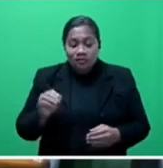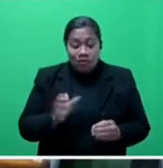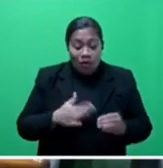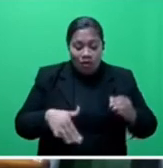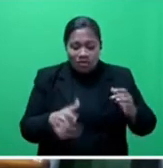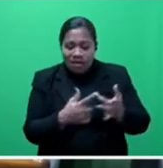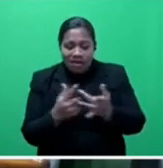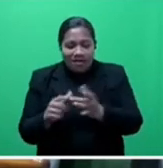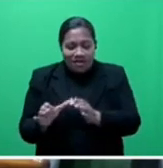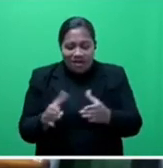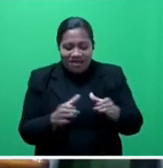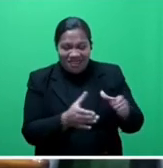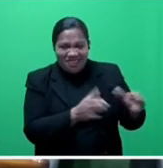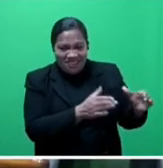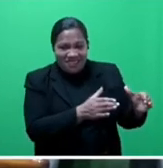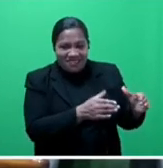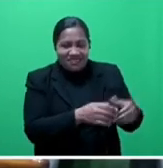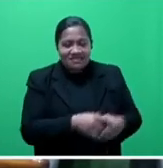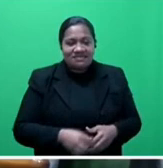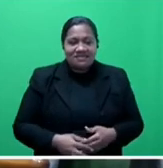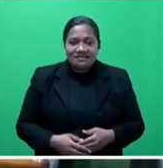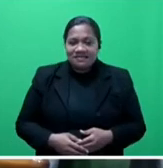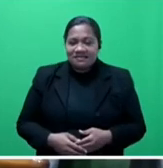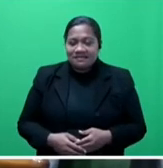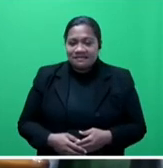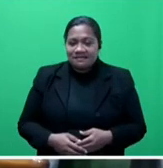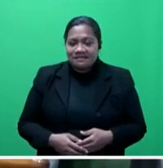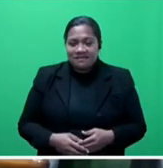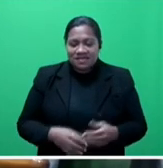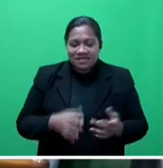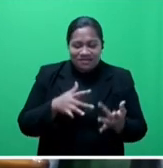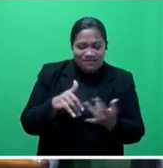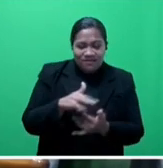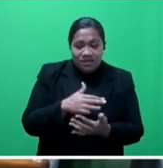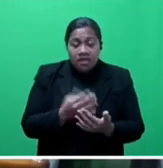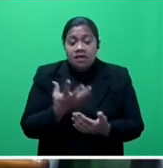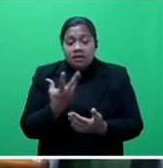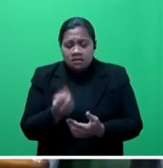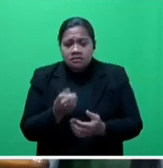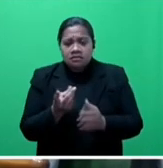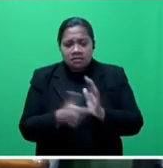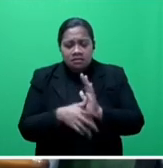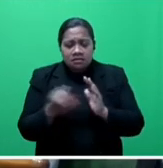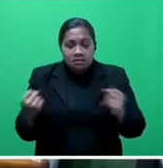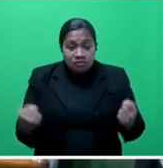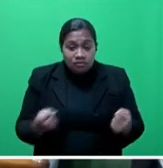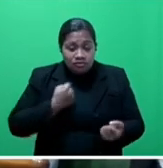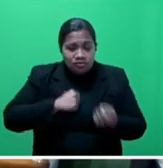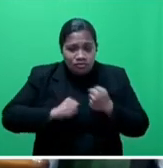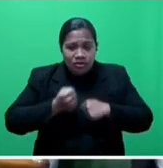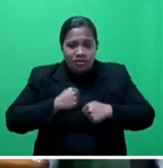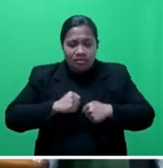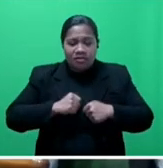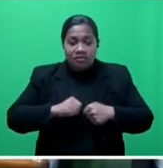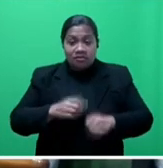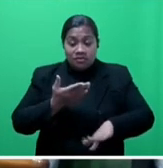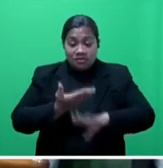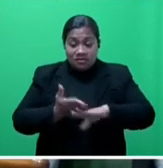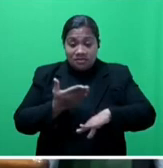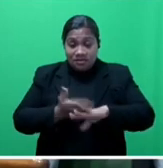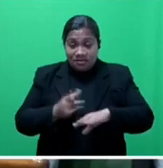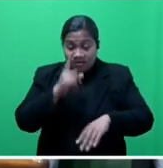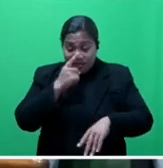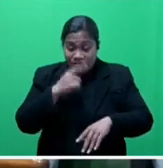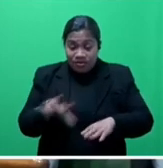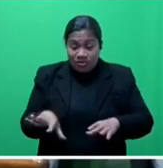parties clashed. There was constant power struggle where these other new recruits into the party tried